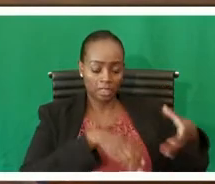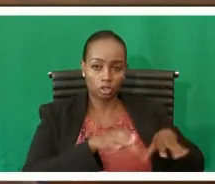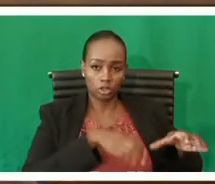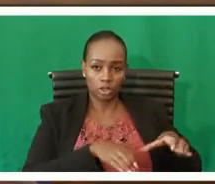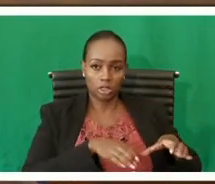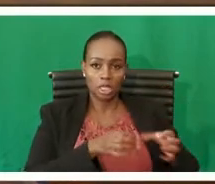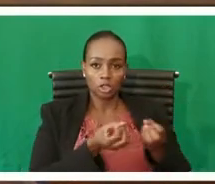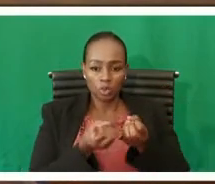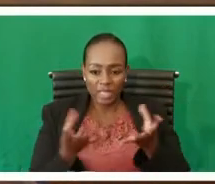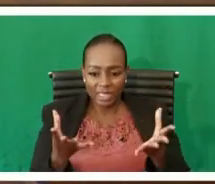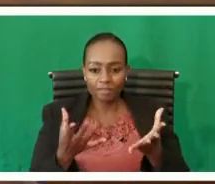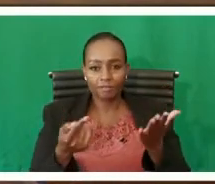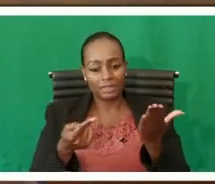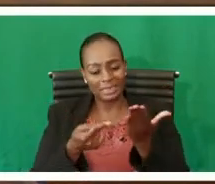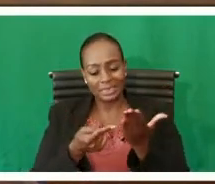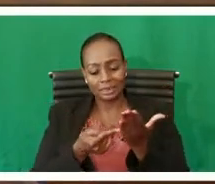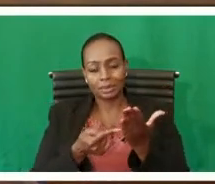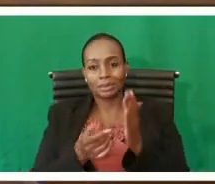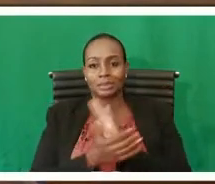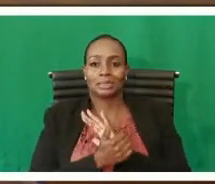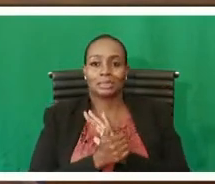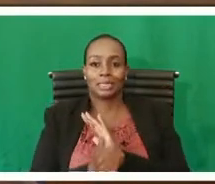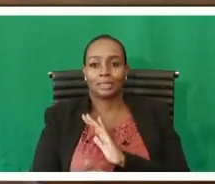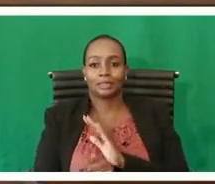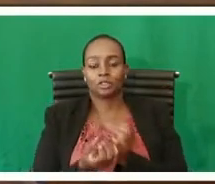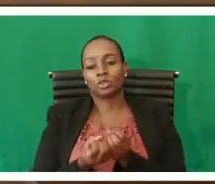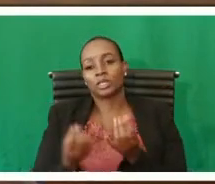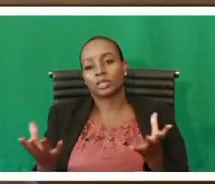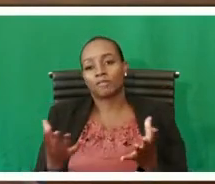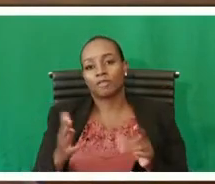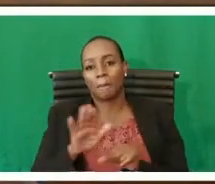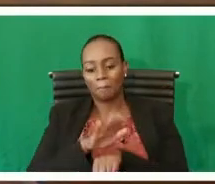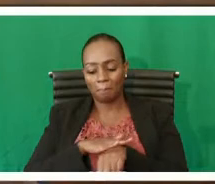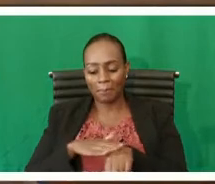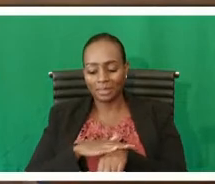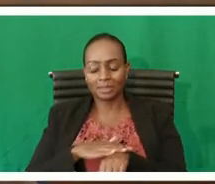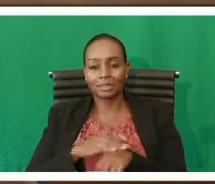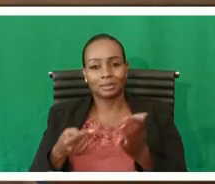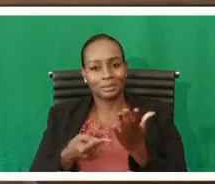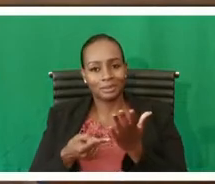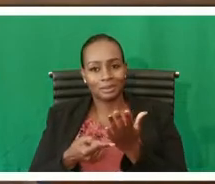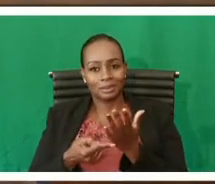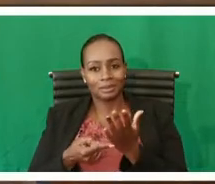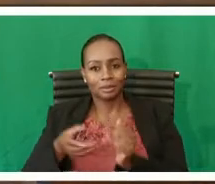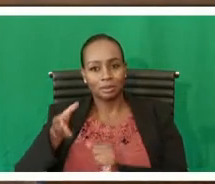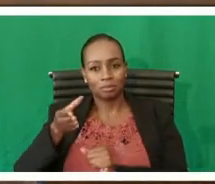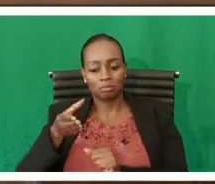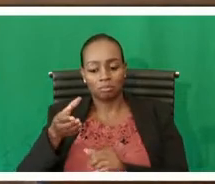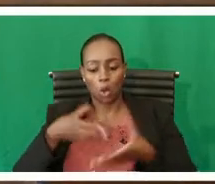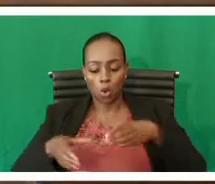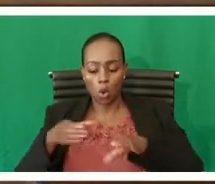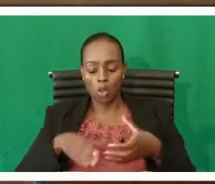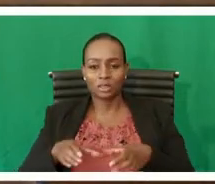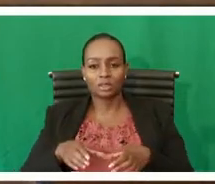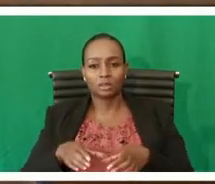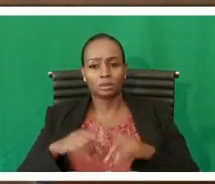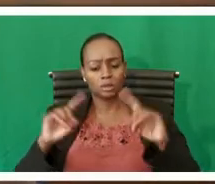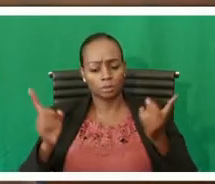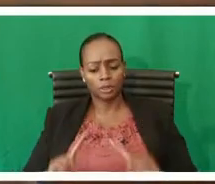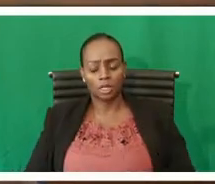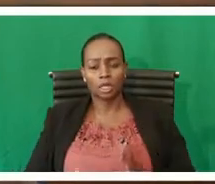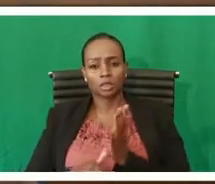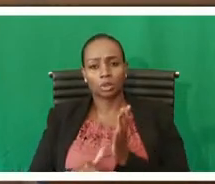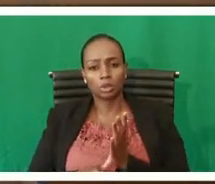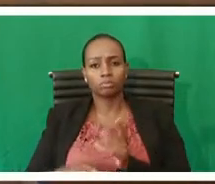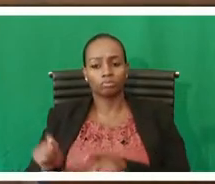digital skills problem by providing basic digital literacy courses, specialized technology